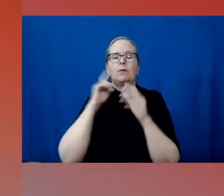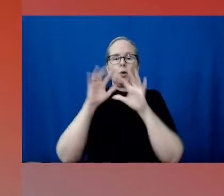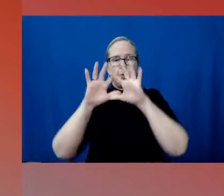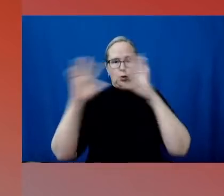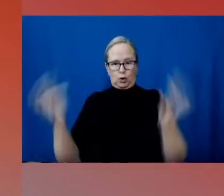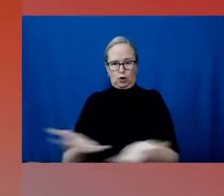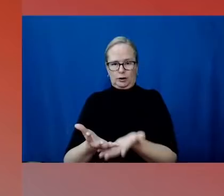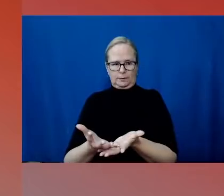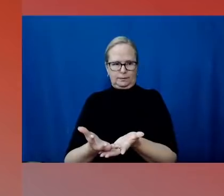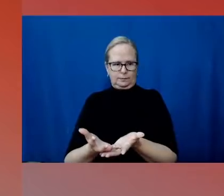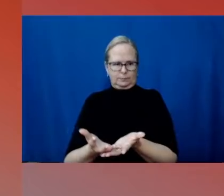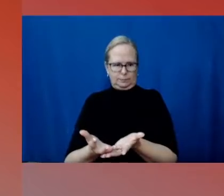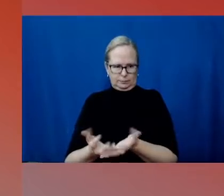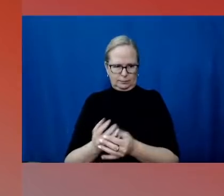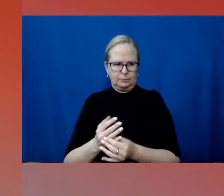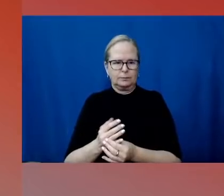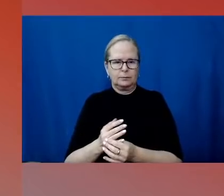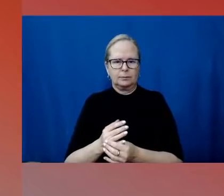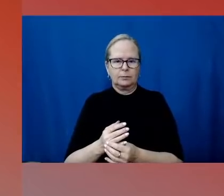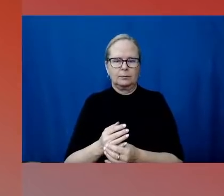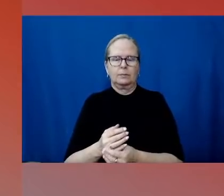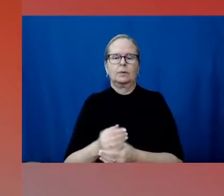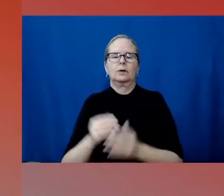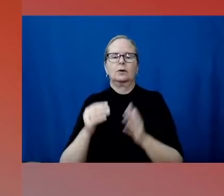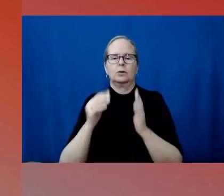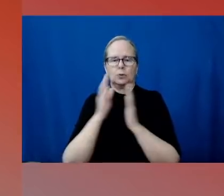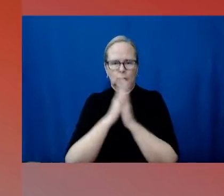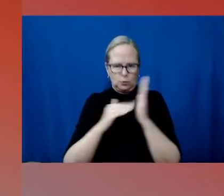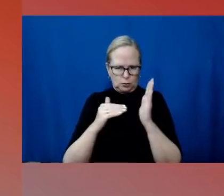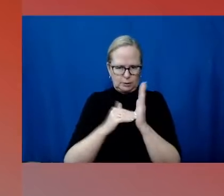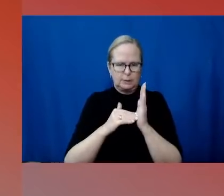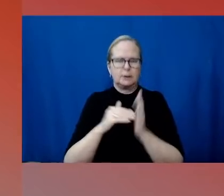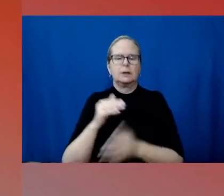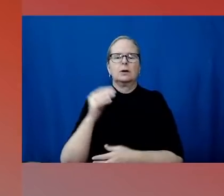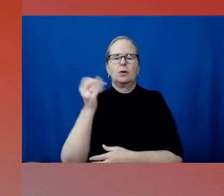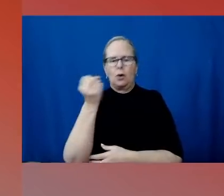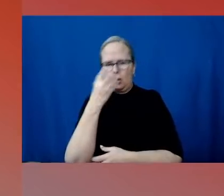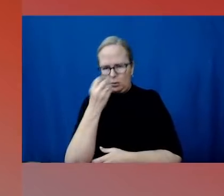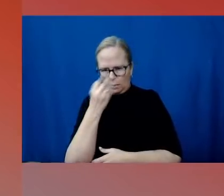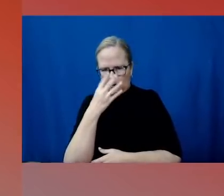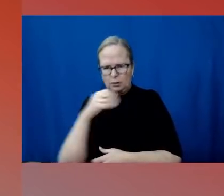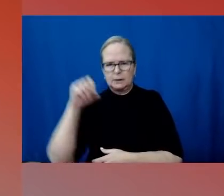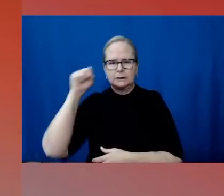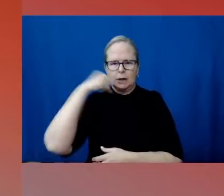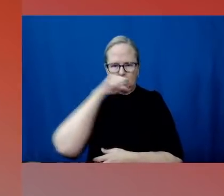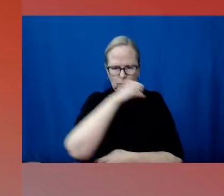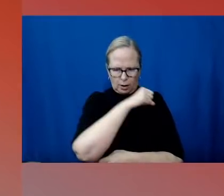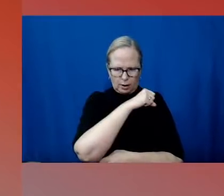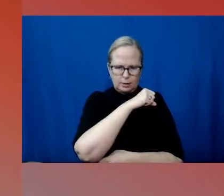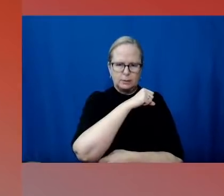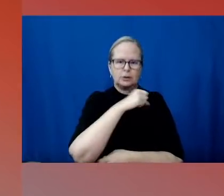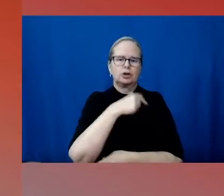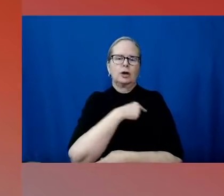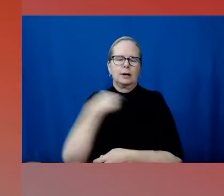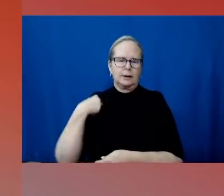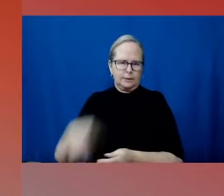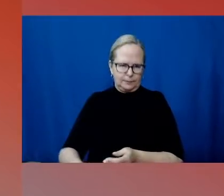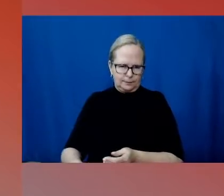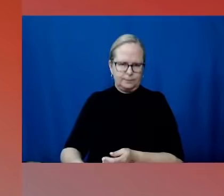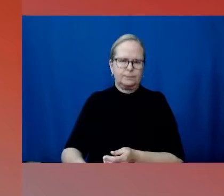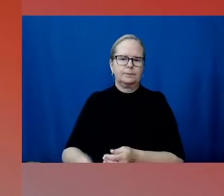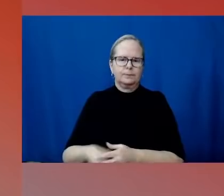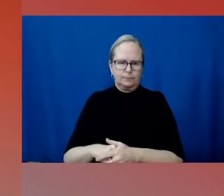And yeah, here is for the world. In the world, the regions, so New Zealand, Hong Kong, Taiwan, China, which